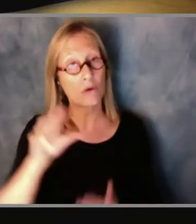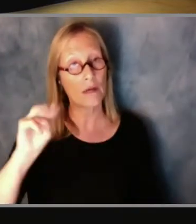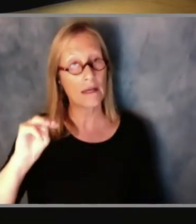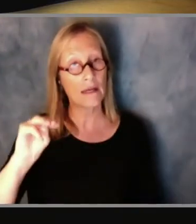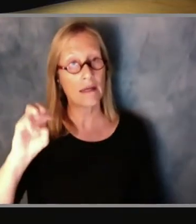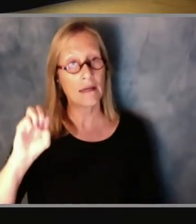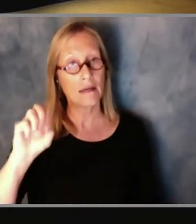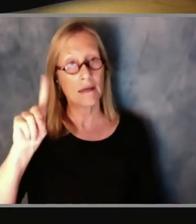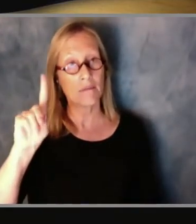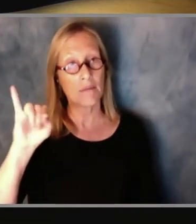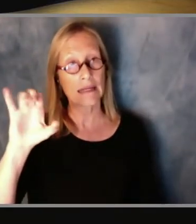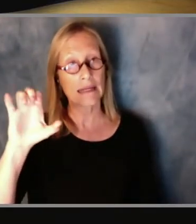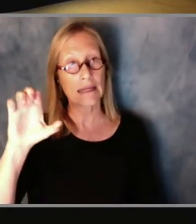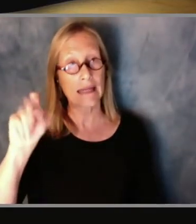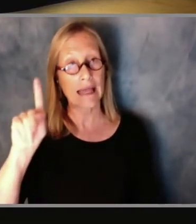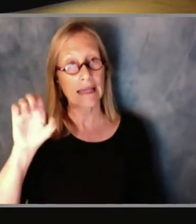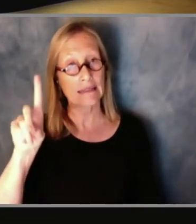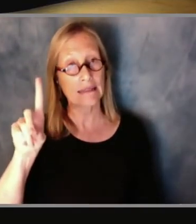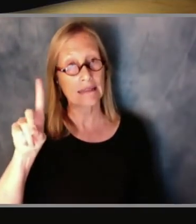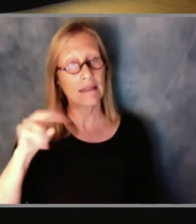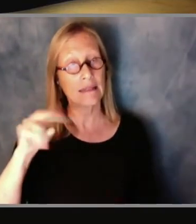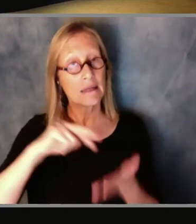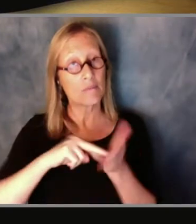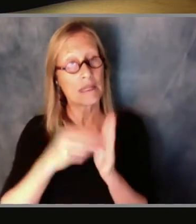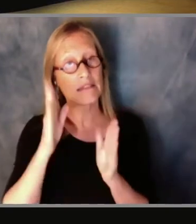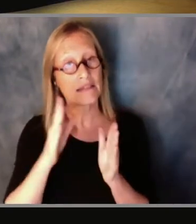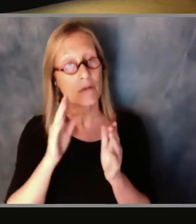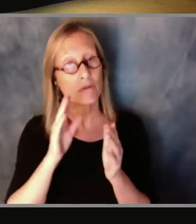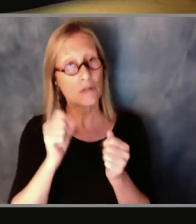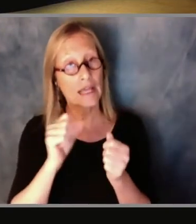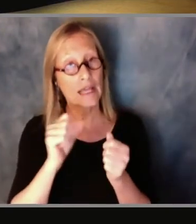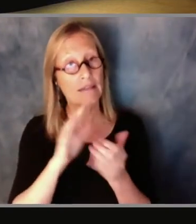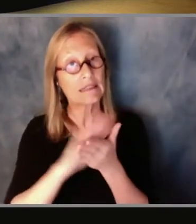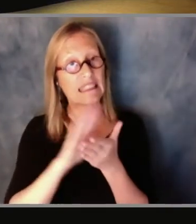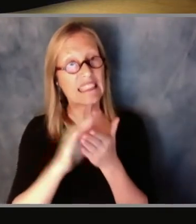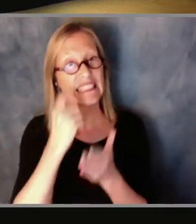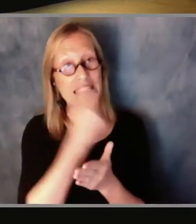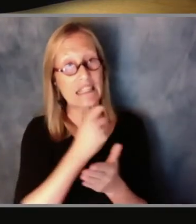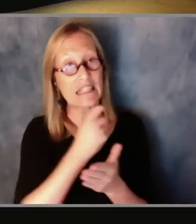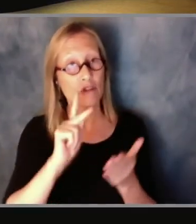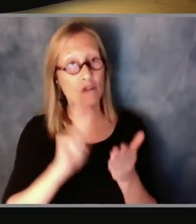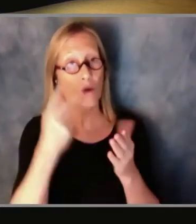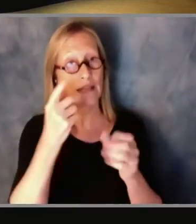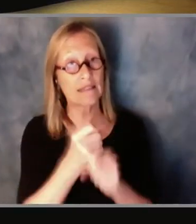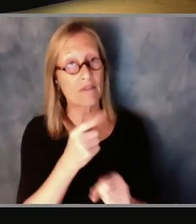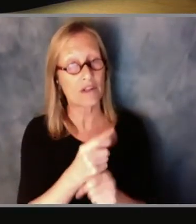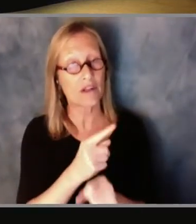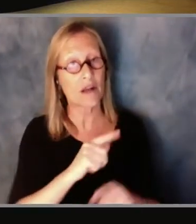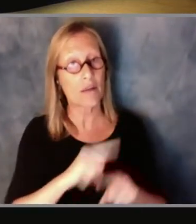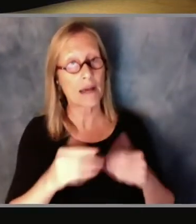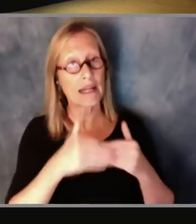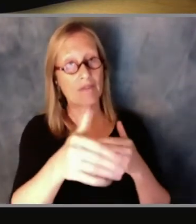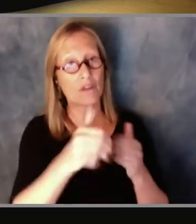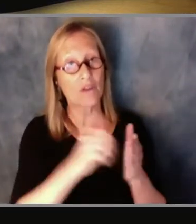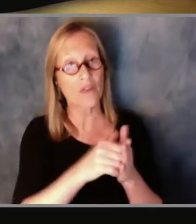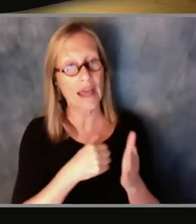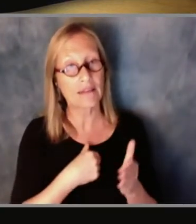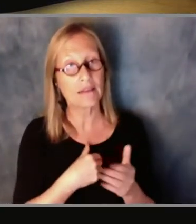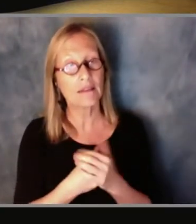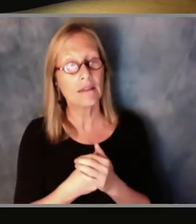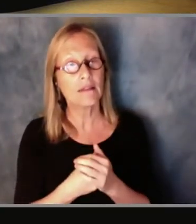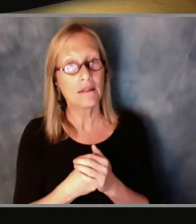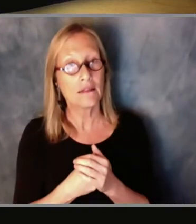actually means that they'll clean your teeth twice a year, and anything after that is an extraction, which means that we have a lot of